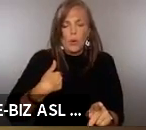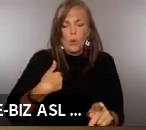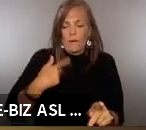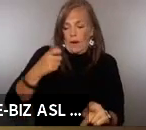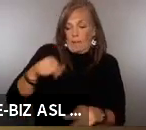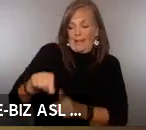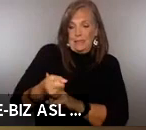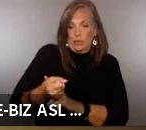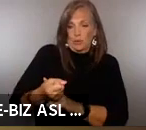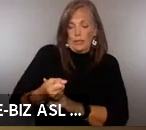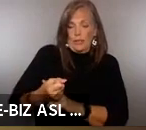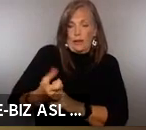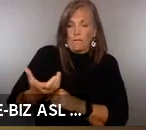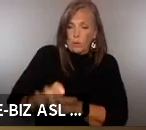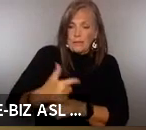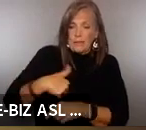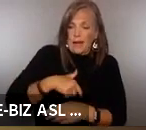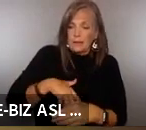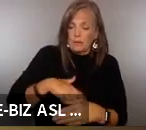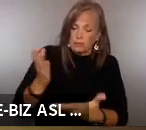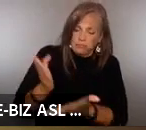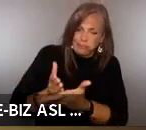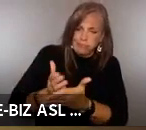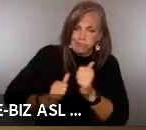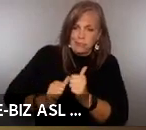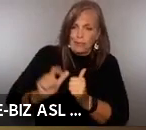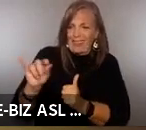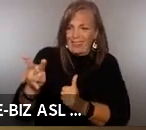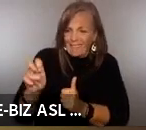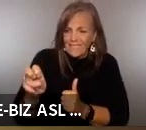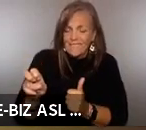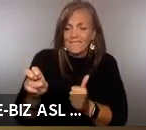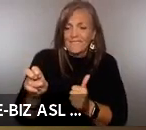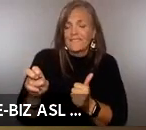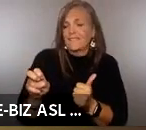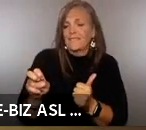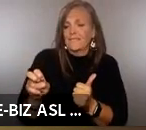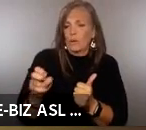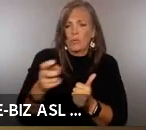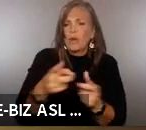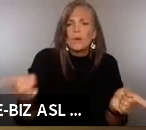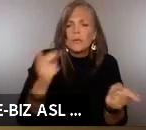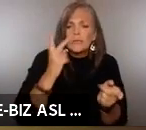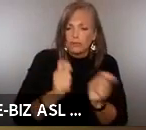do you think you see on the horizon?